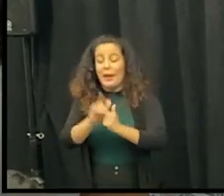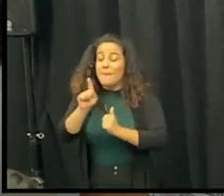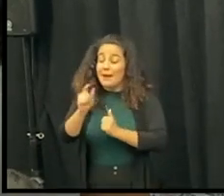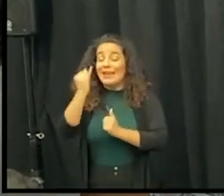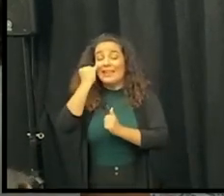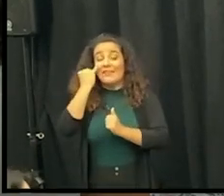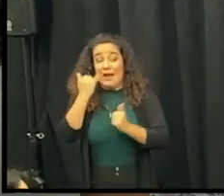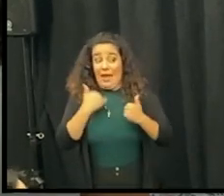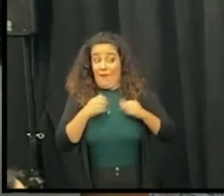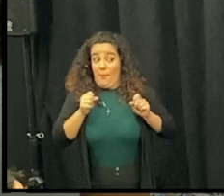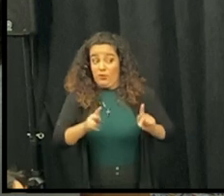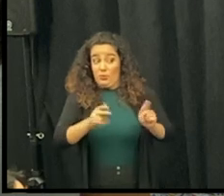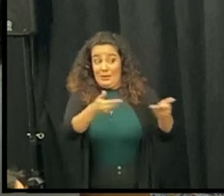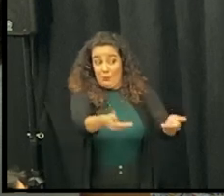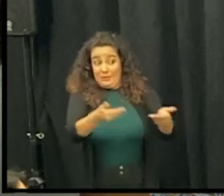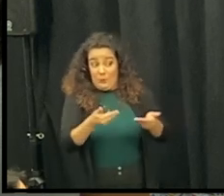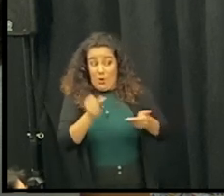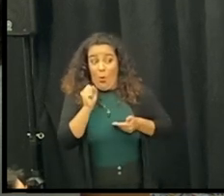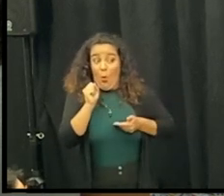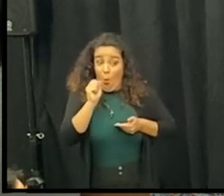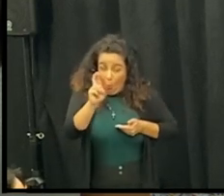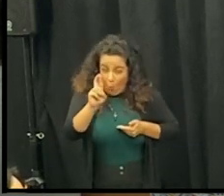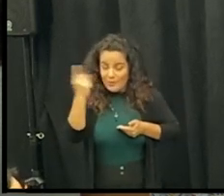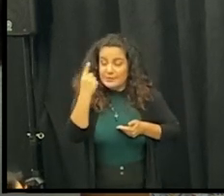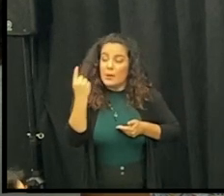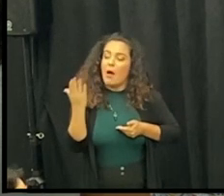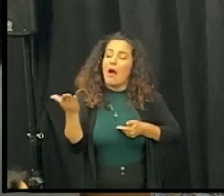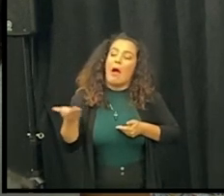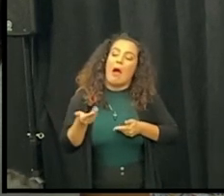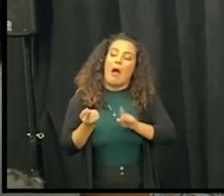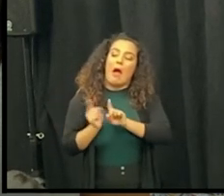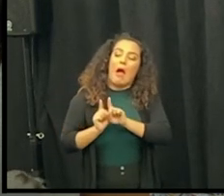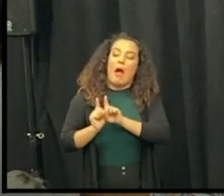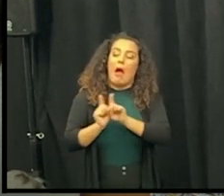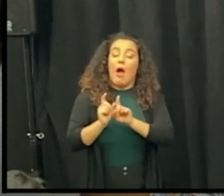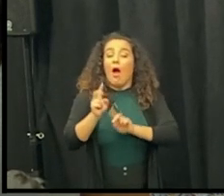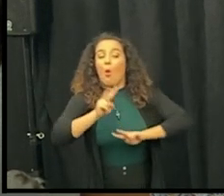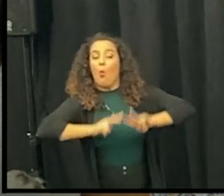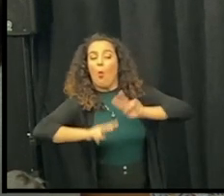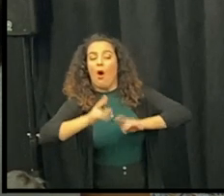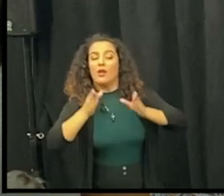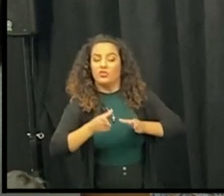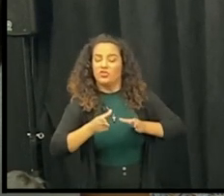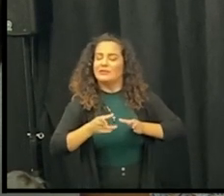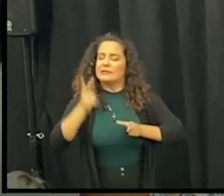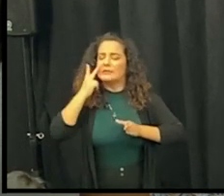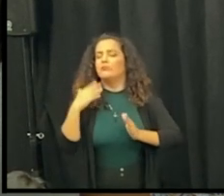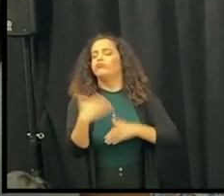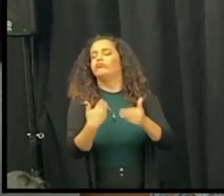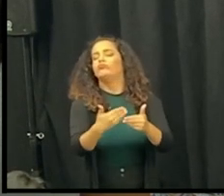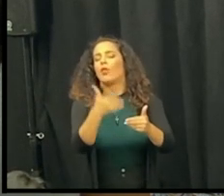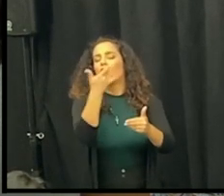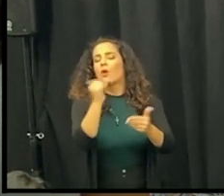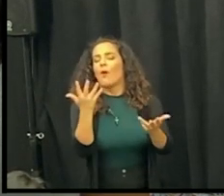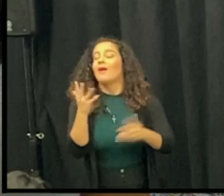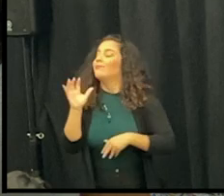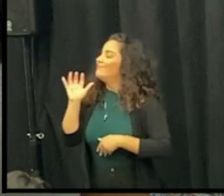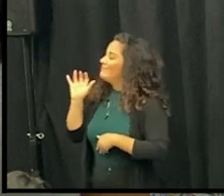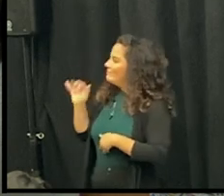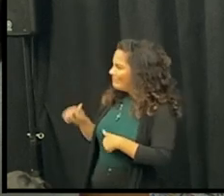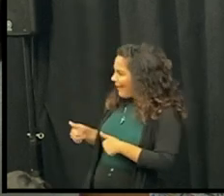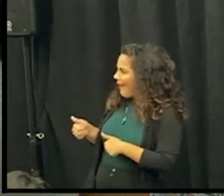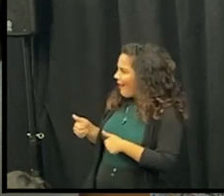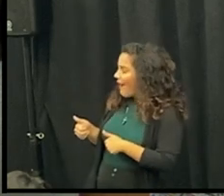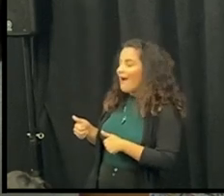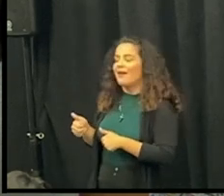in, or can I bring someone in to shadow me? Can I just bring someone in to watch so they're in the room and they can see how it goes? No, that makes total sense, because in